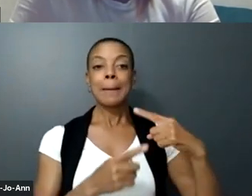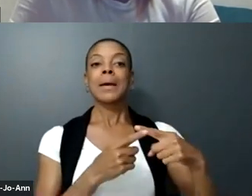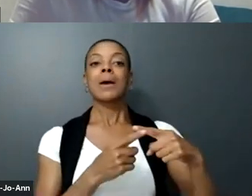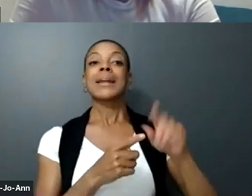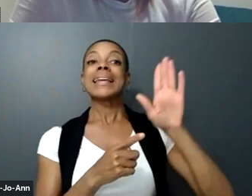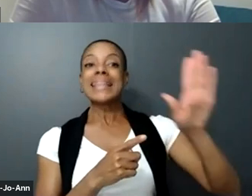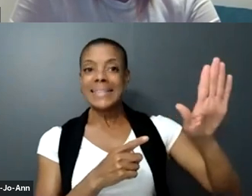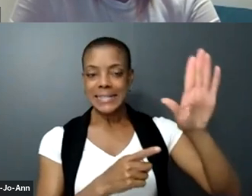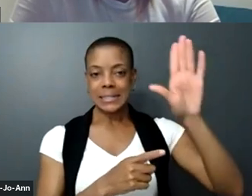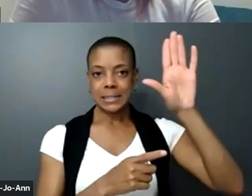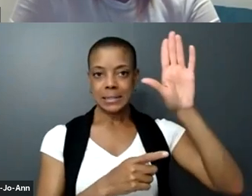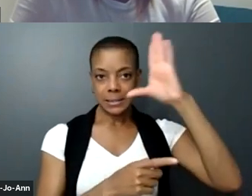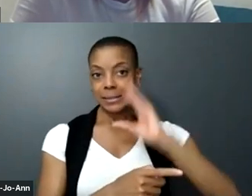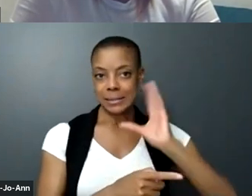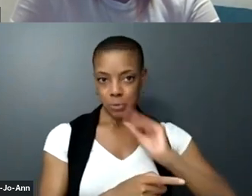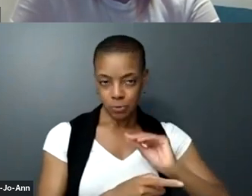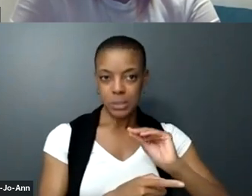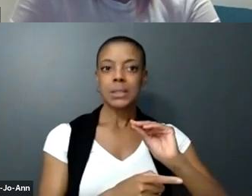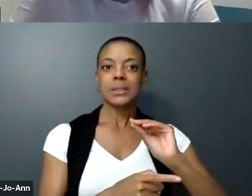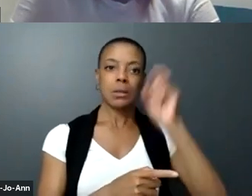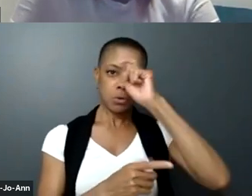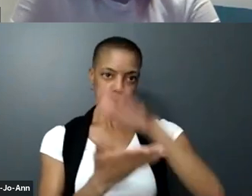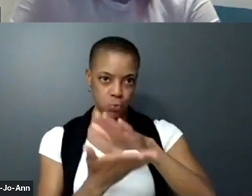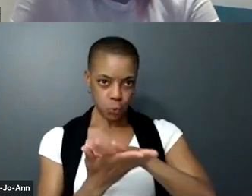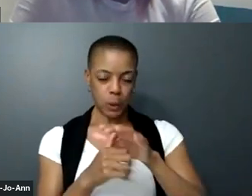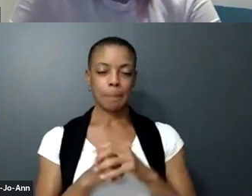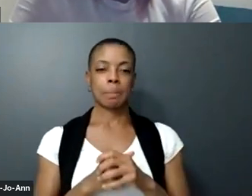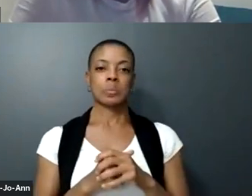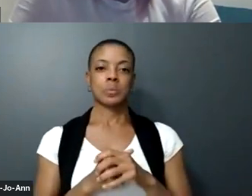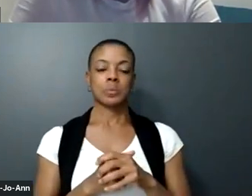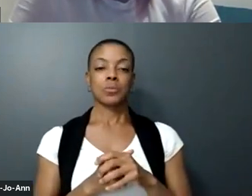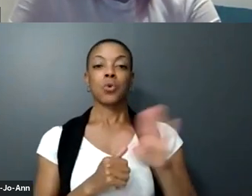Joseph's Residential School in Spanish Ontario. He was from Serpent River.